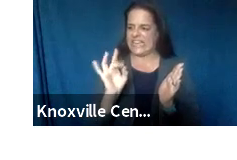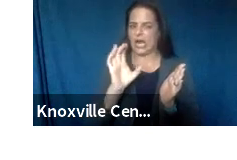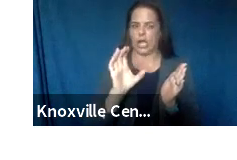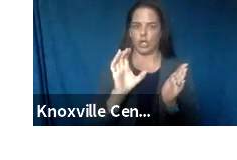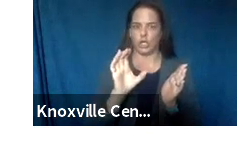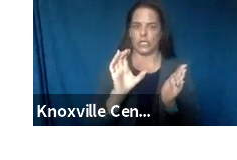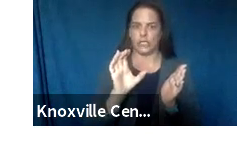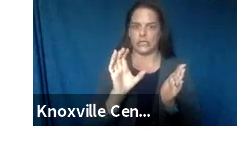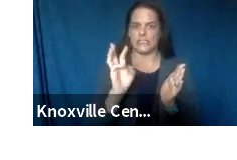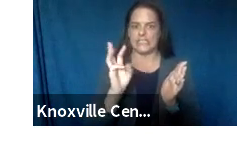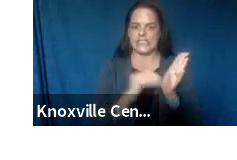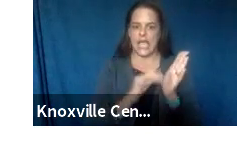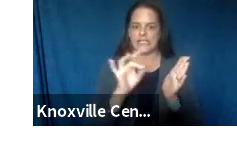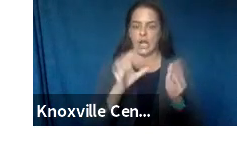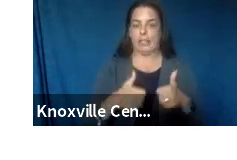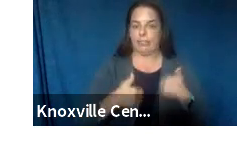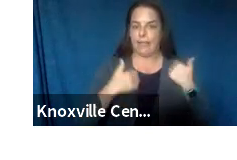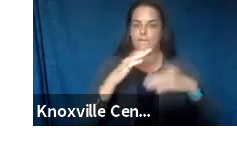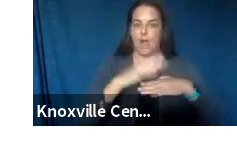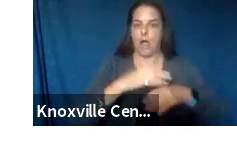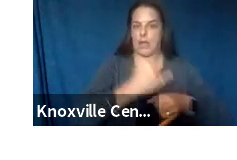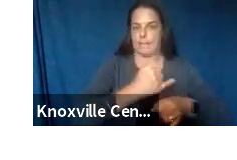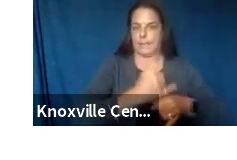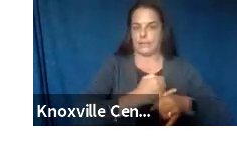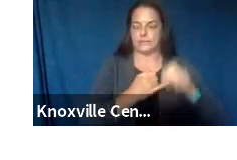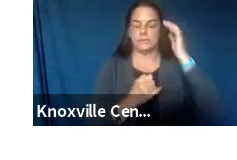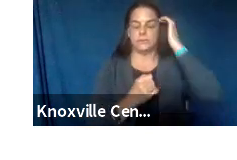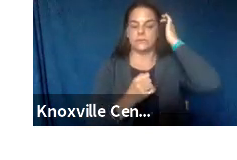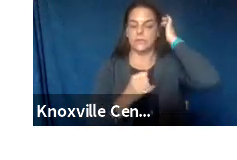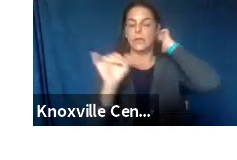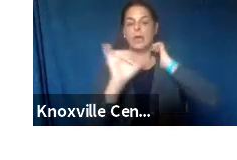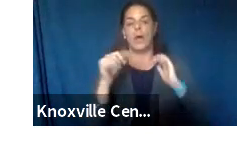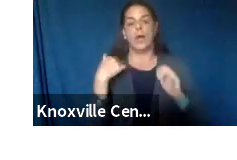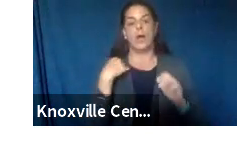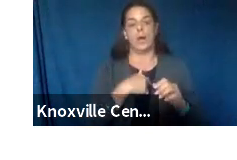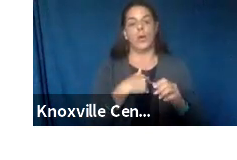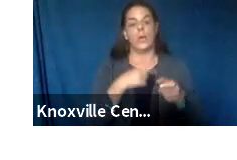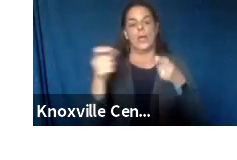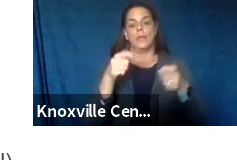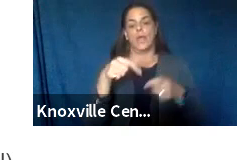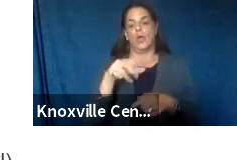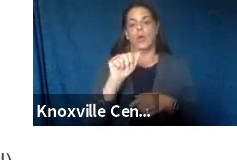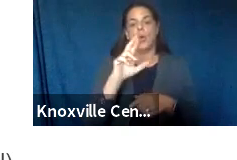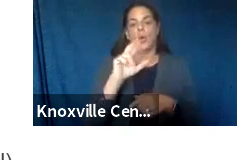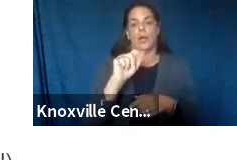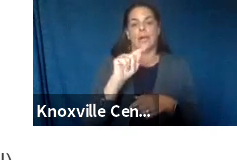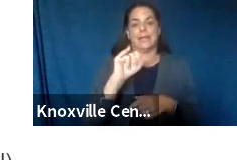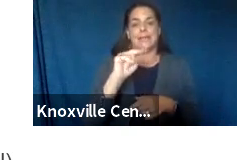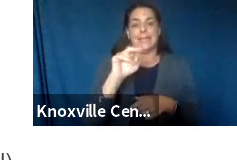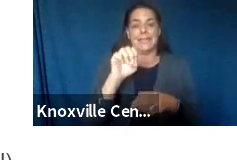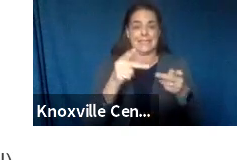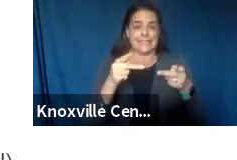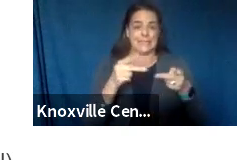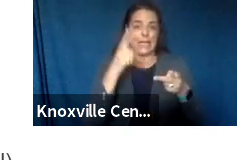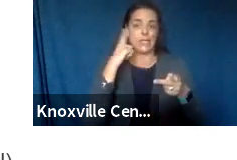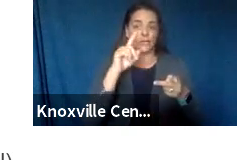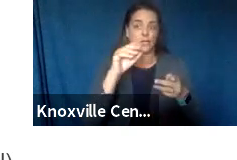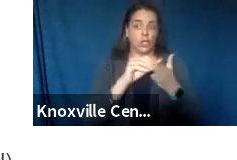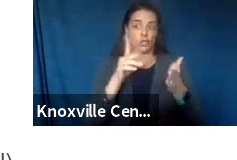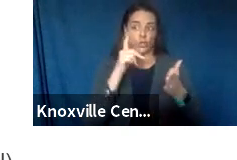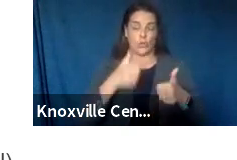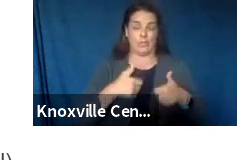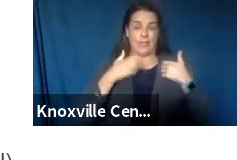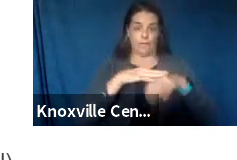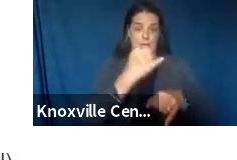6,800 live on campus. Now, we also manage quarantine space for residential students who've been identified